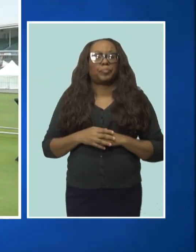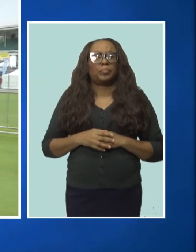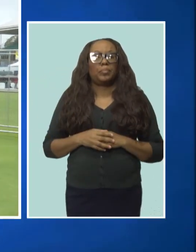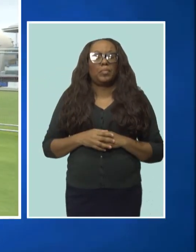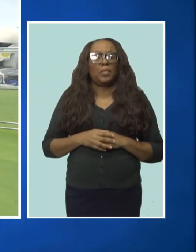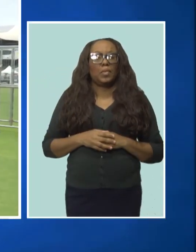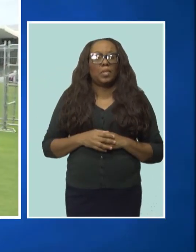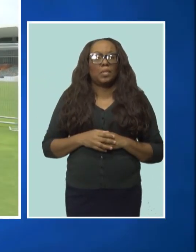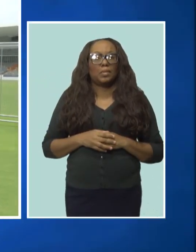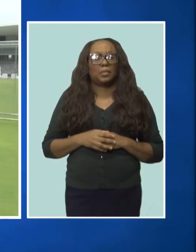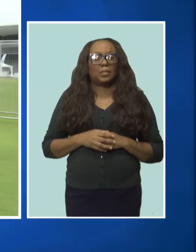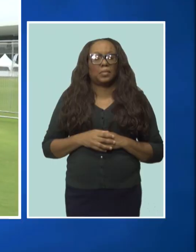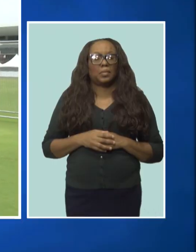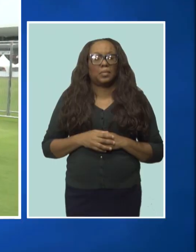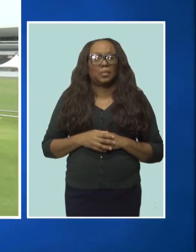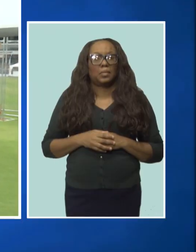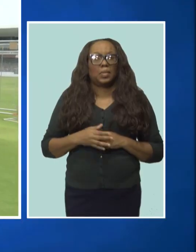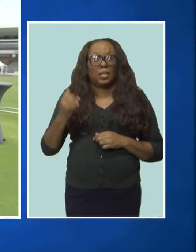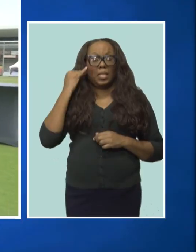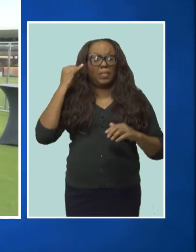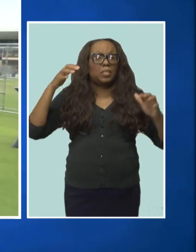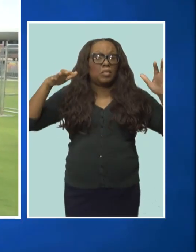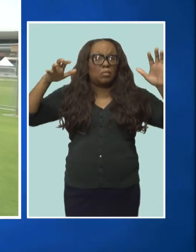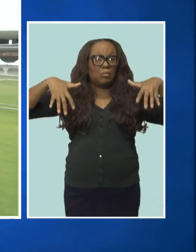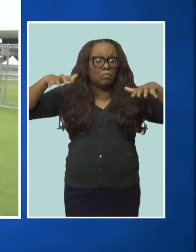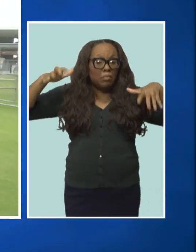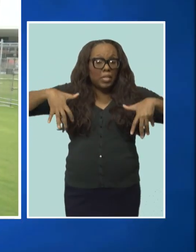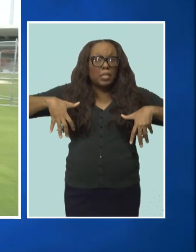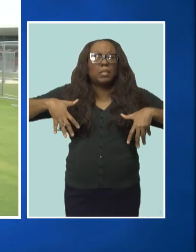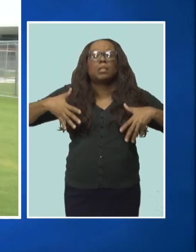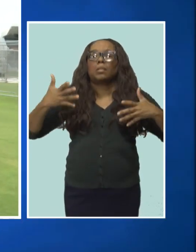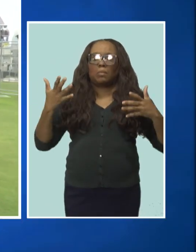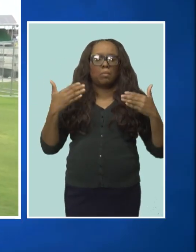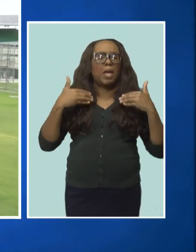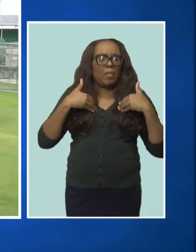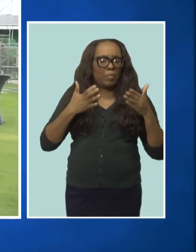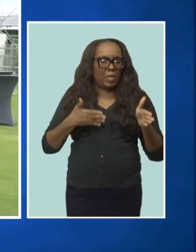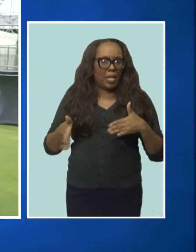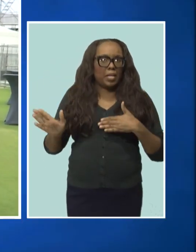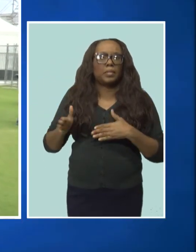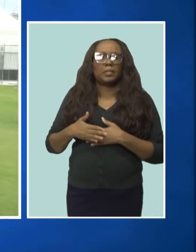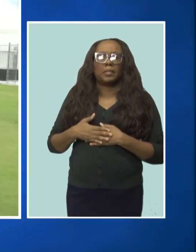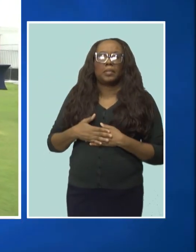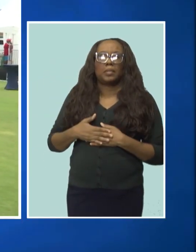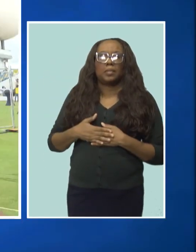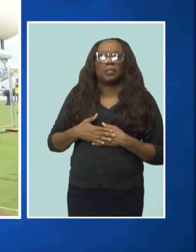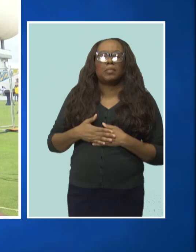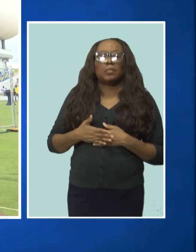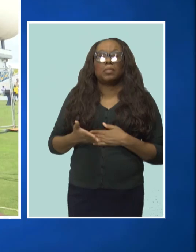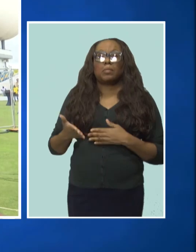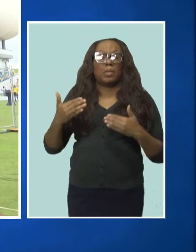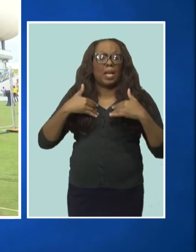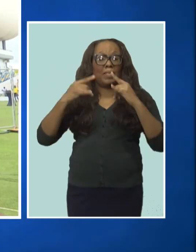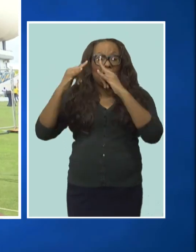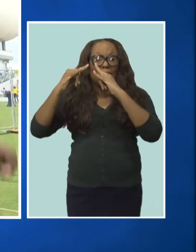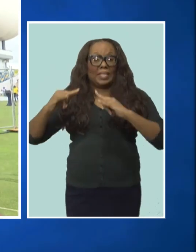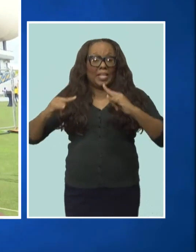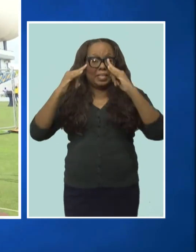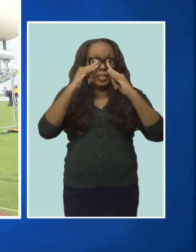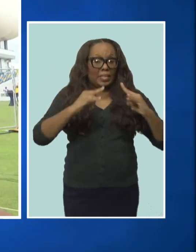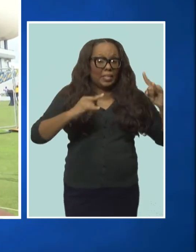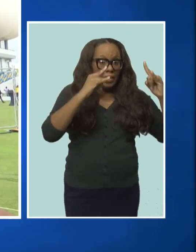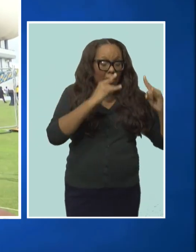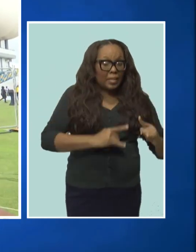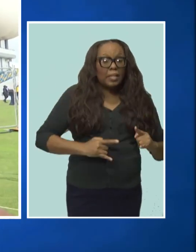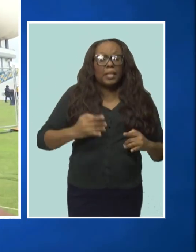are in place just in case there is rain tonight. We got available tanks that people could be on, and they got the stands also that we'll open